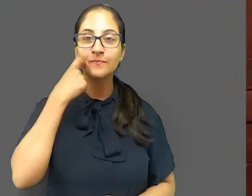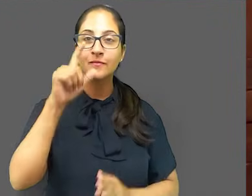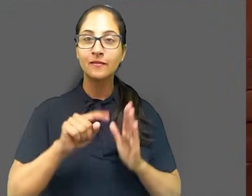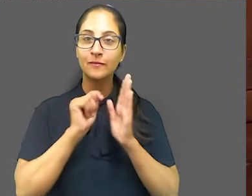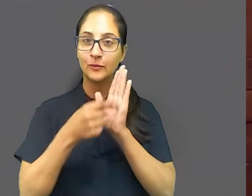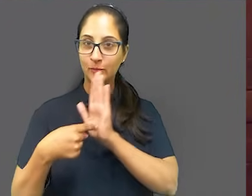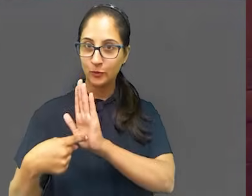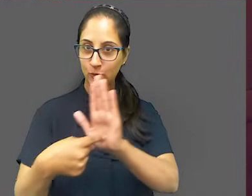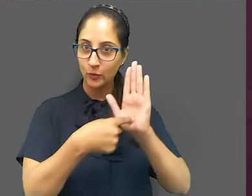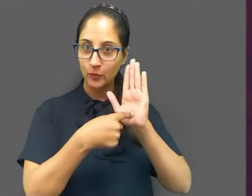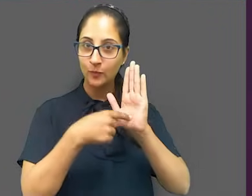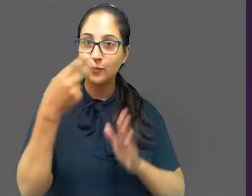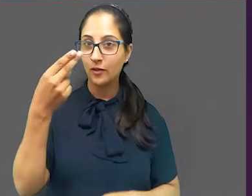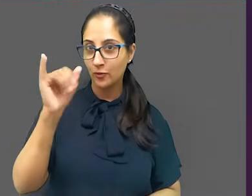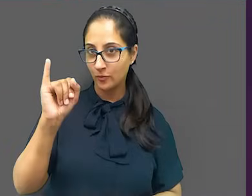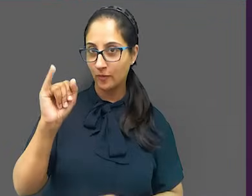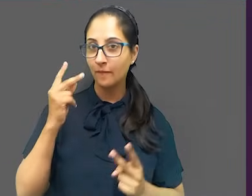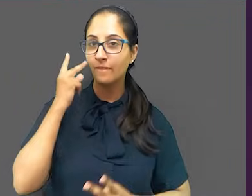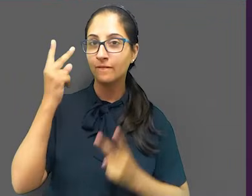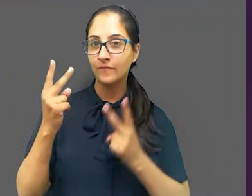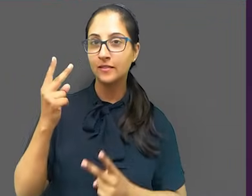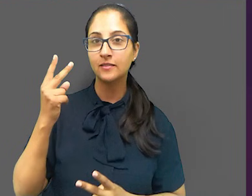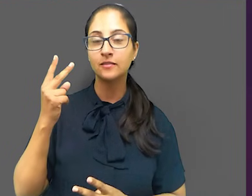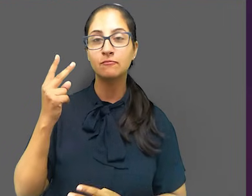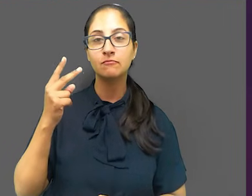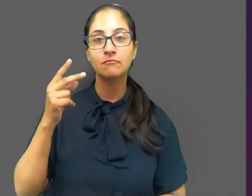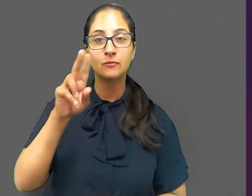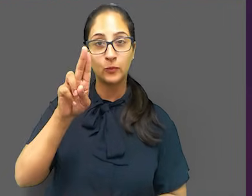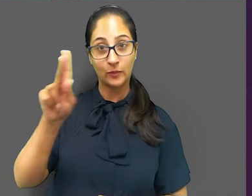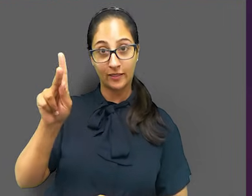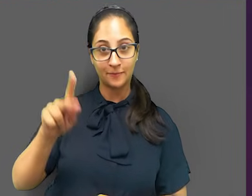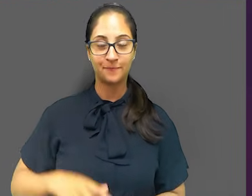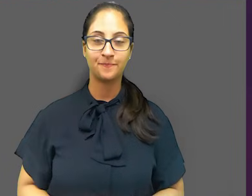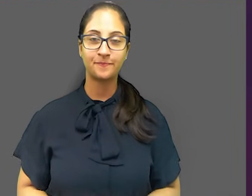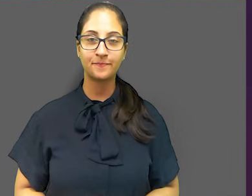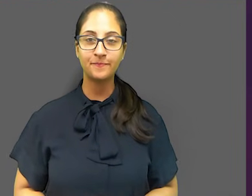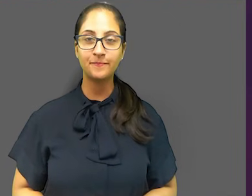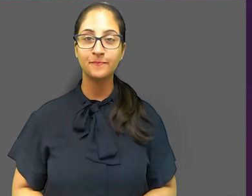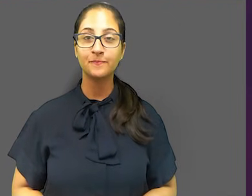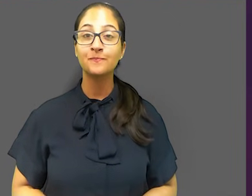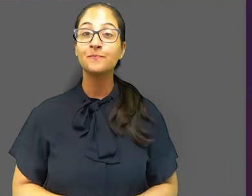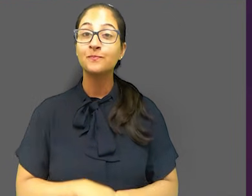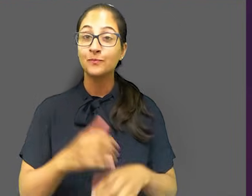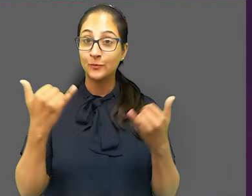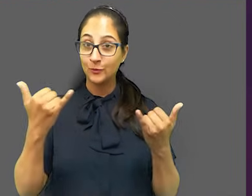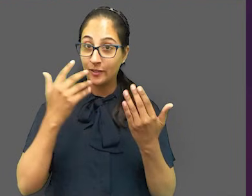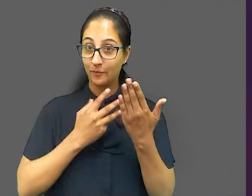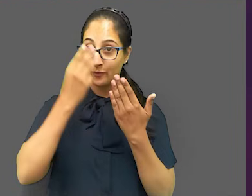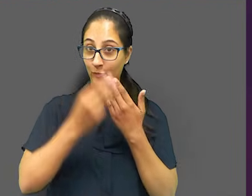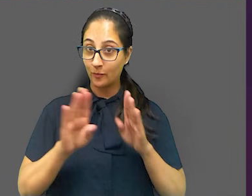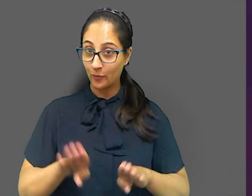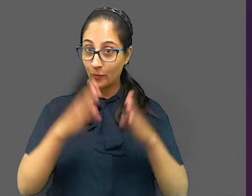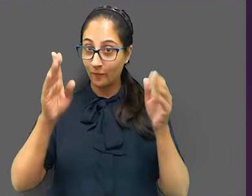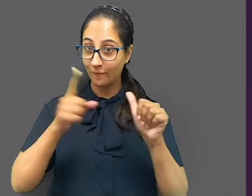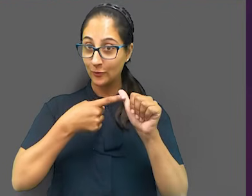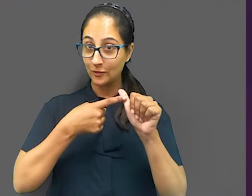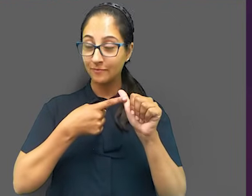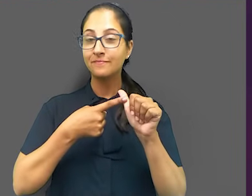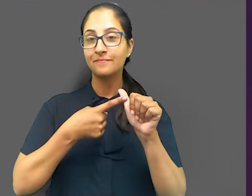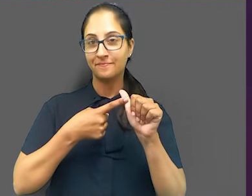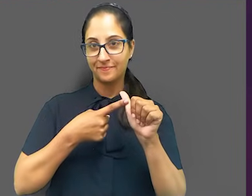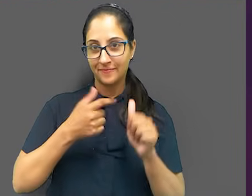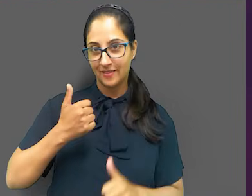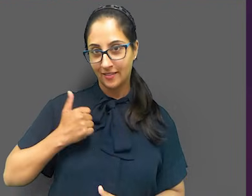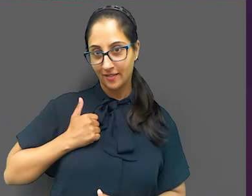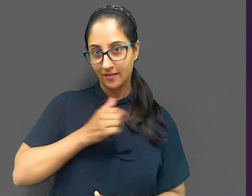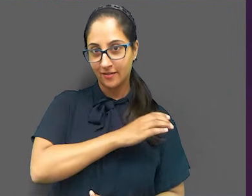UK. So now let's take a look at the program we have for you today. I'm excited to welcome back Council President for Canada, Amir